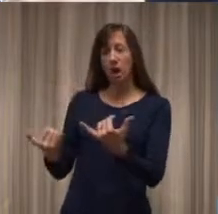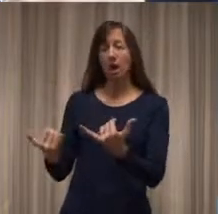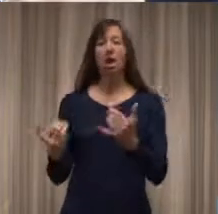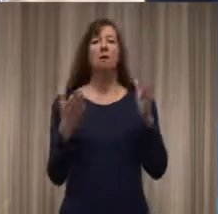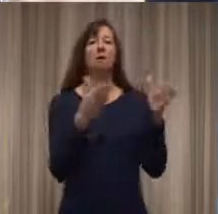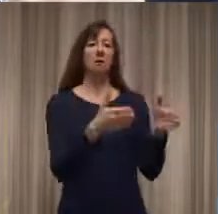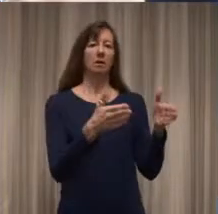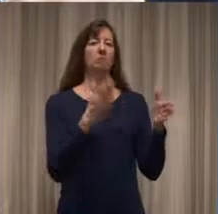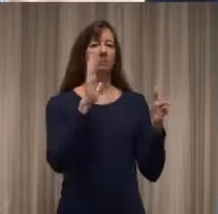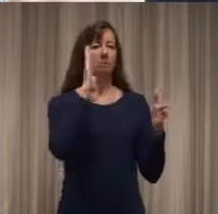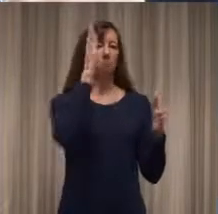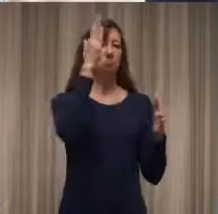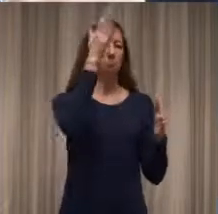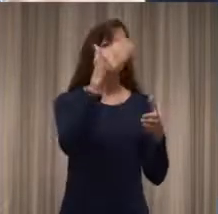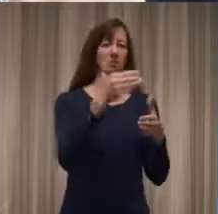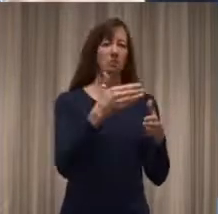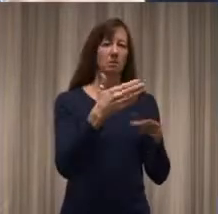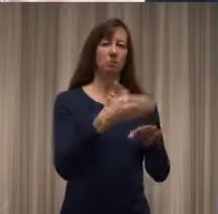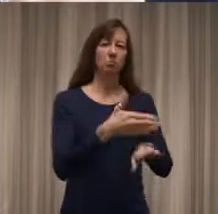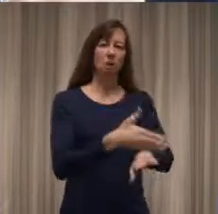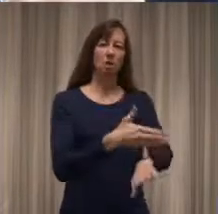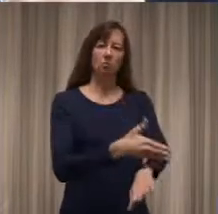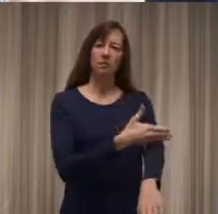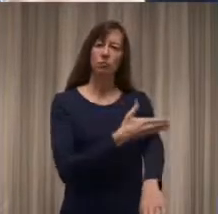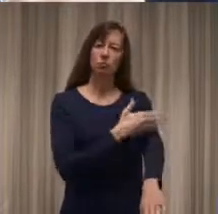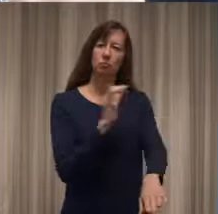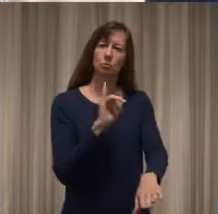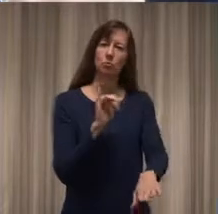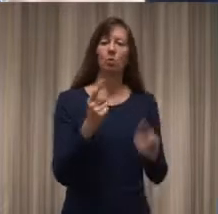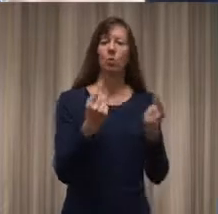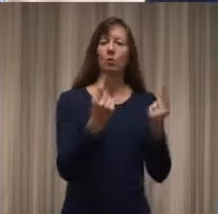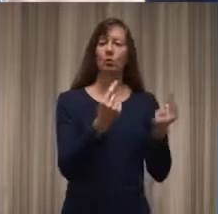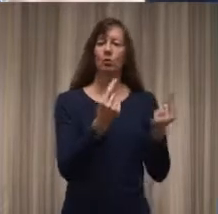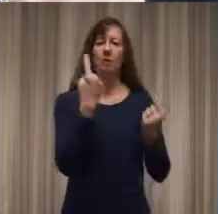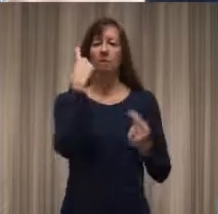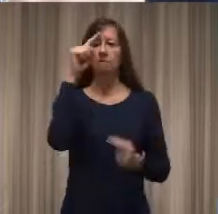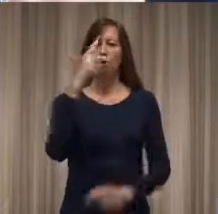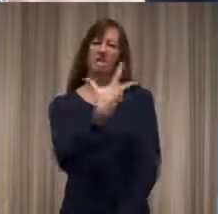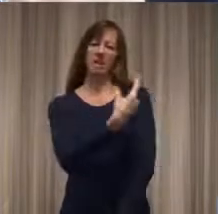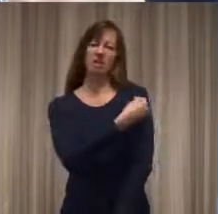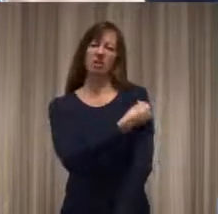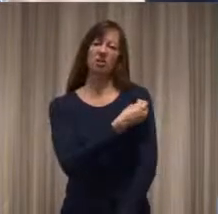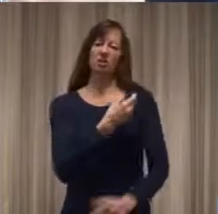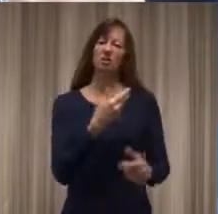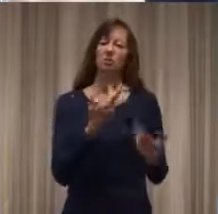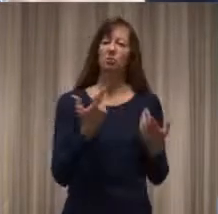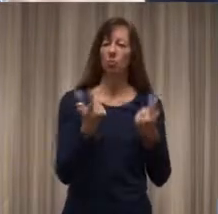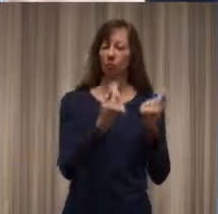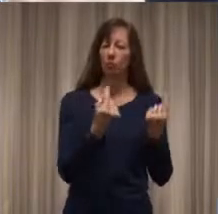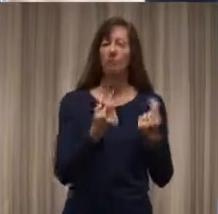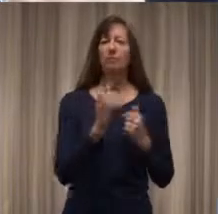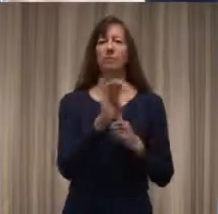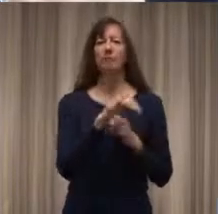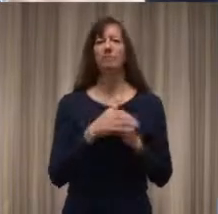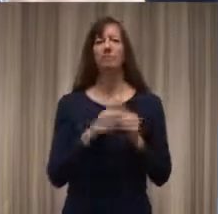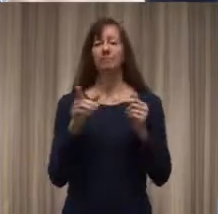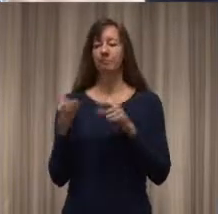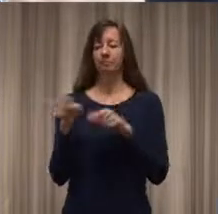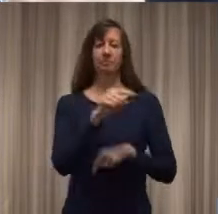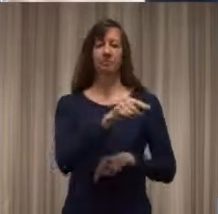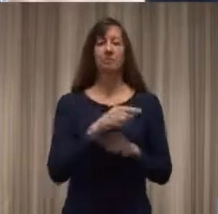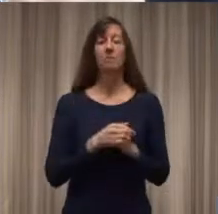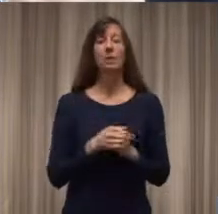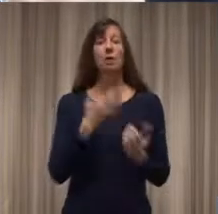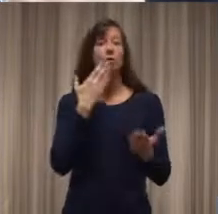challenges ahead in terms of our vaccination efforts. I will say the good and encouraging news of this week is that we got